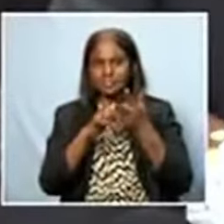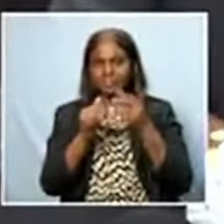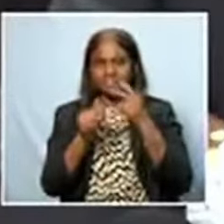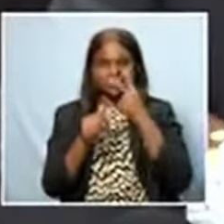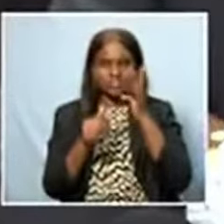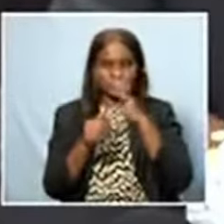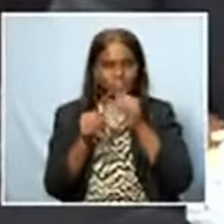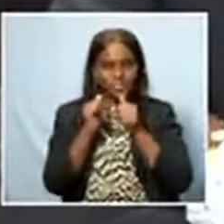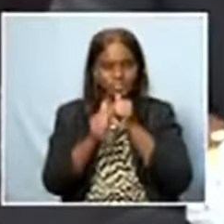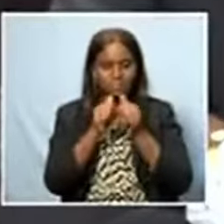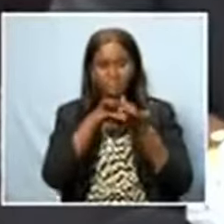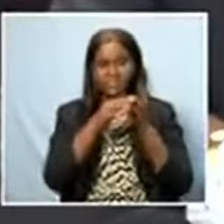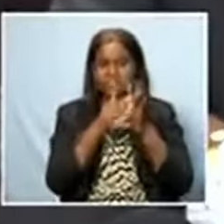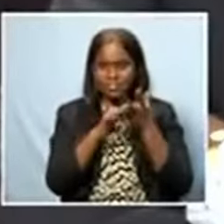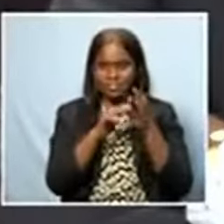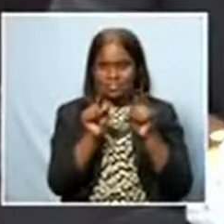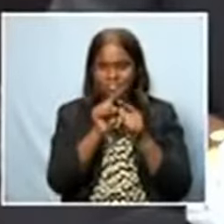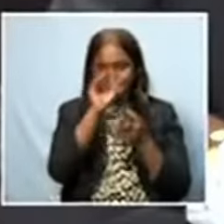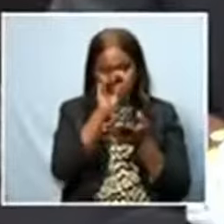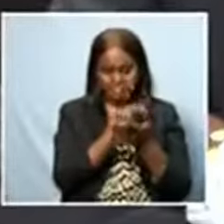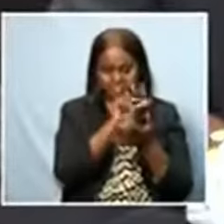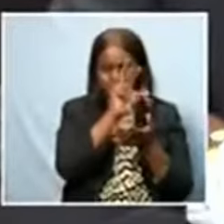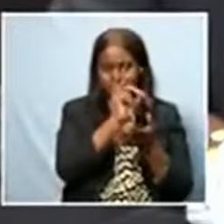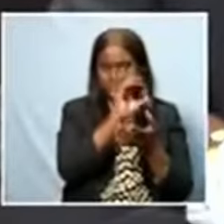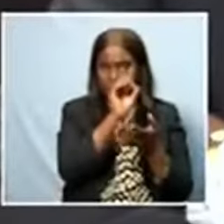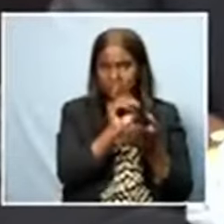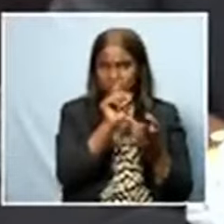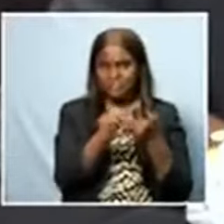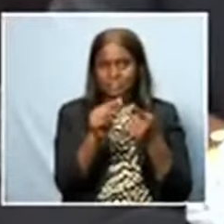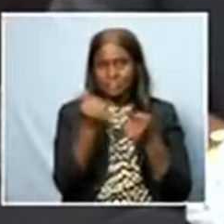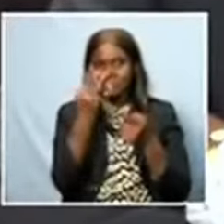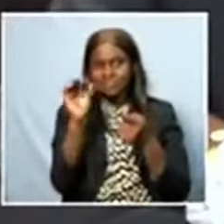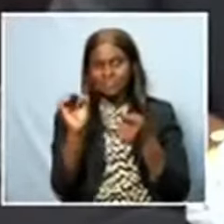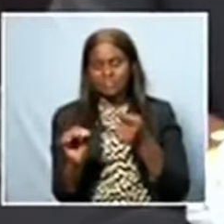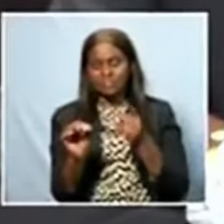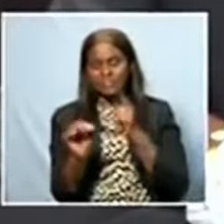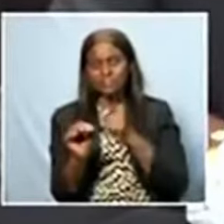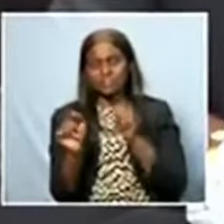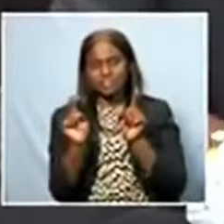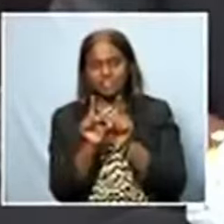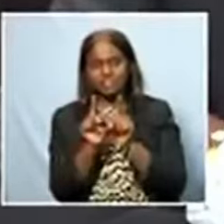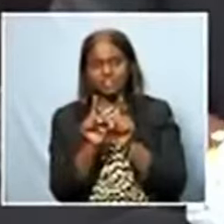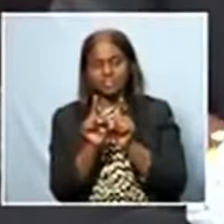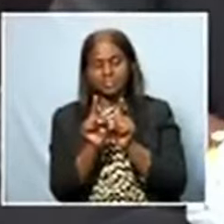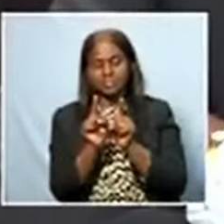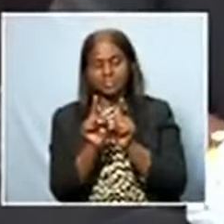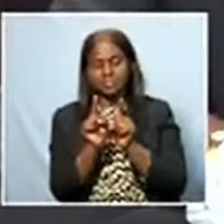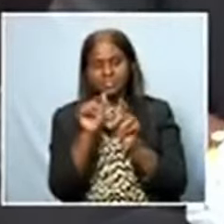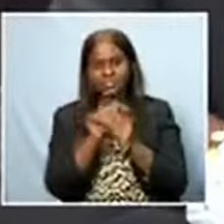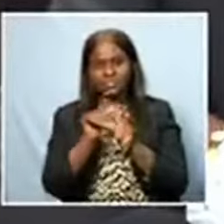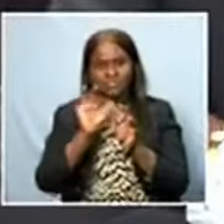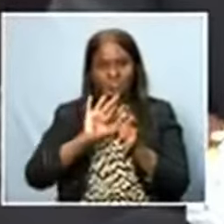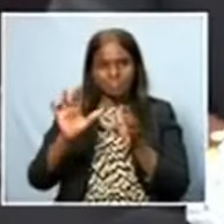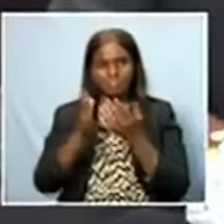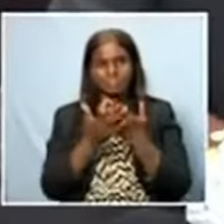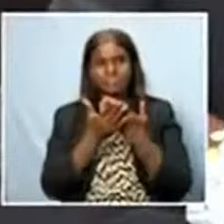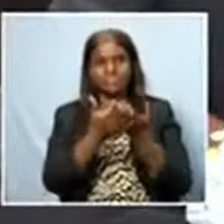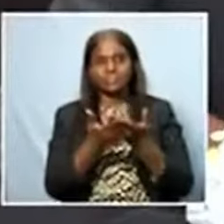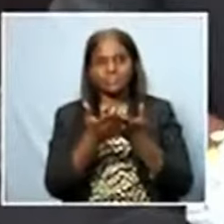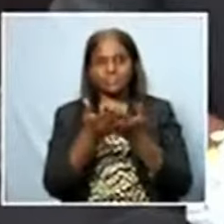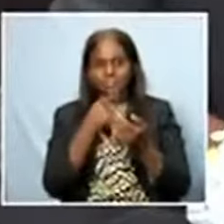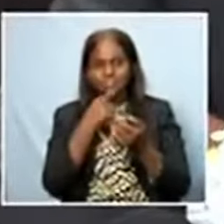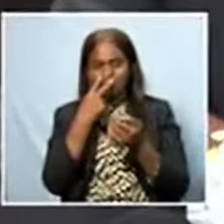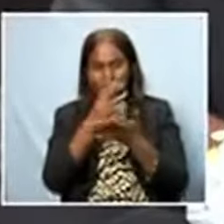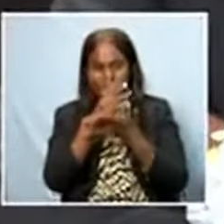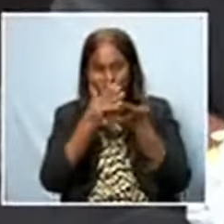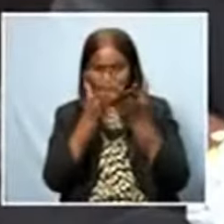said those which are hybrid are reducing from 30% and 15%. And in your submission, I see